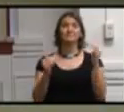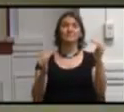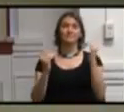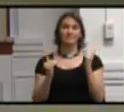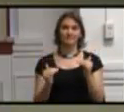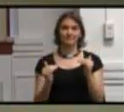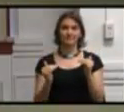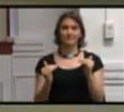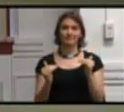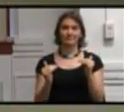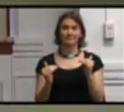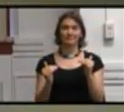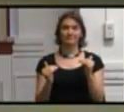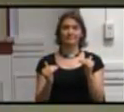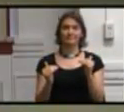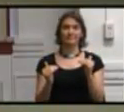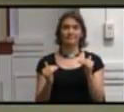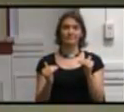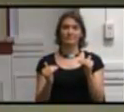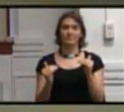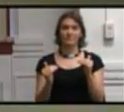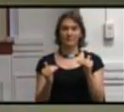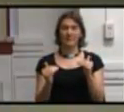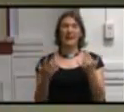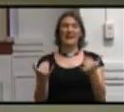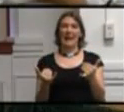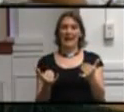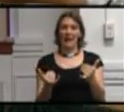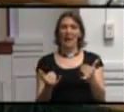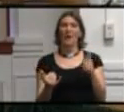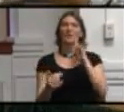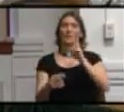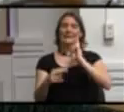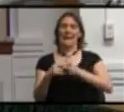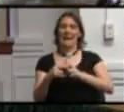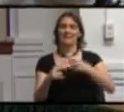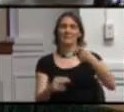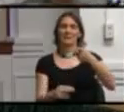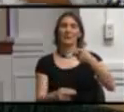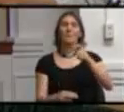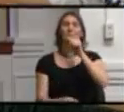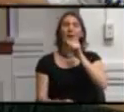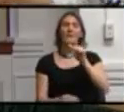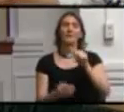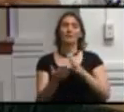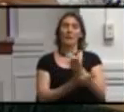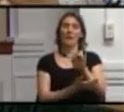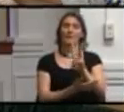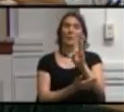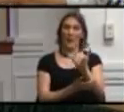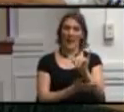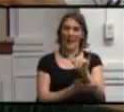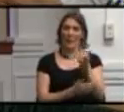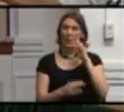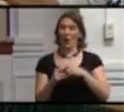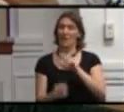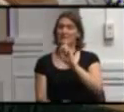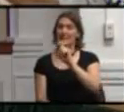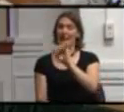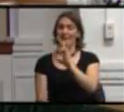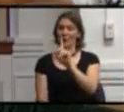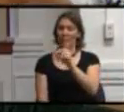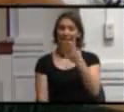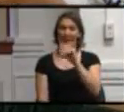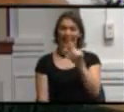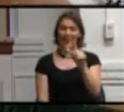Next matter on the agenda is to name private right-of-way Stafford Farm Hill E911.